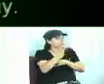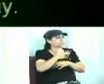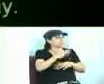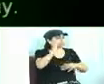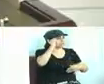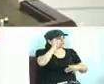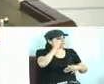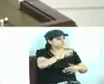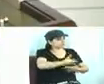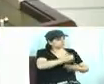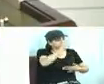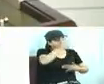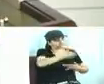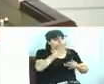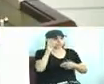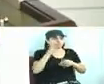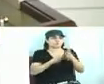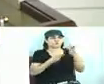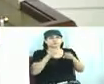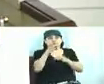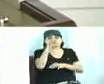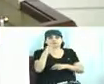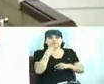today. Thanks be to God.